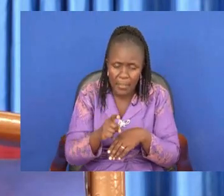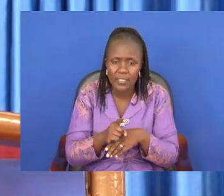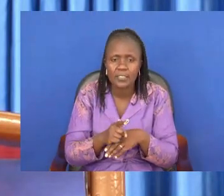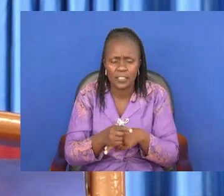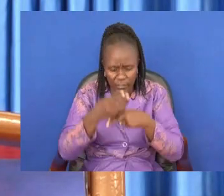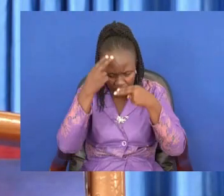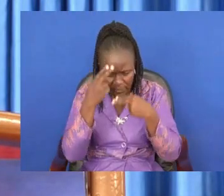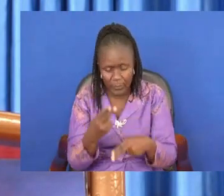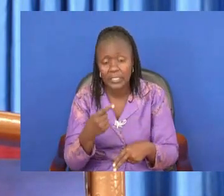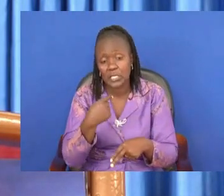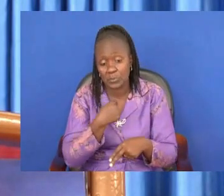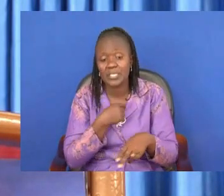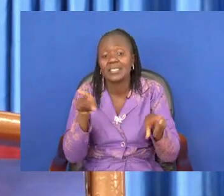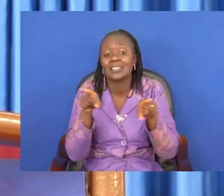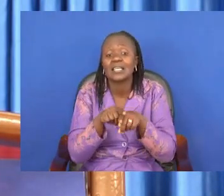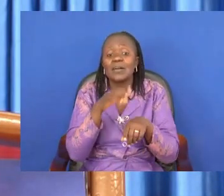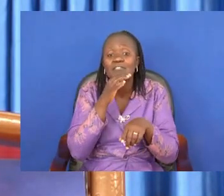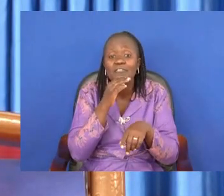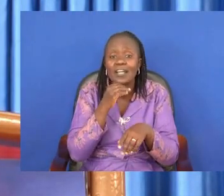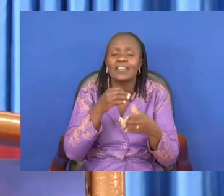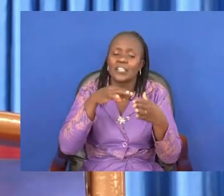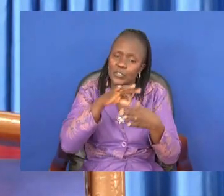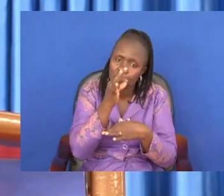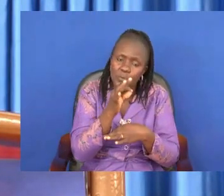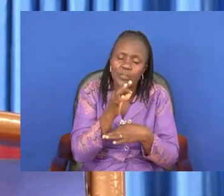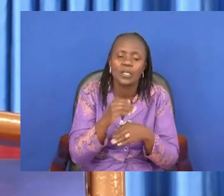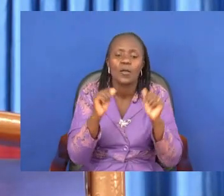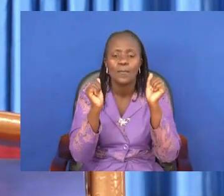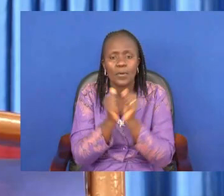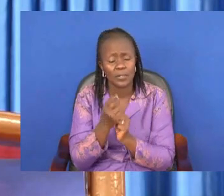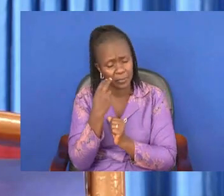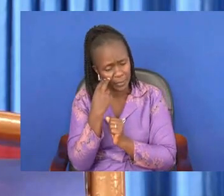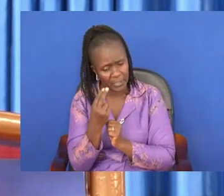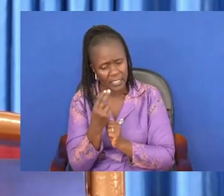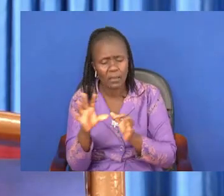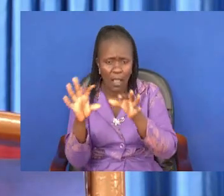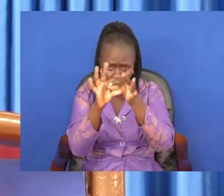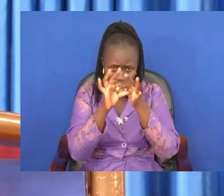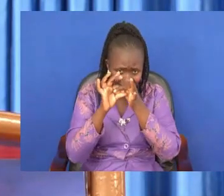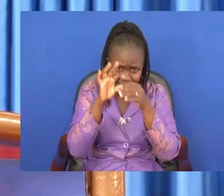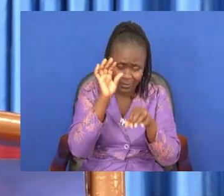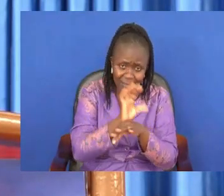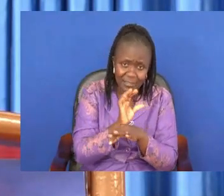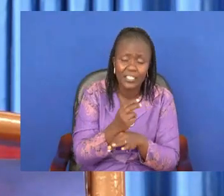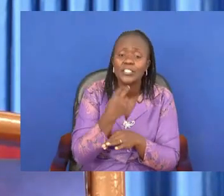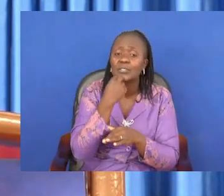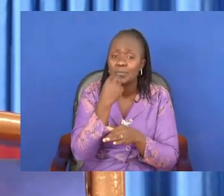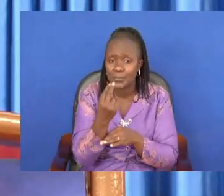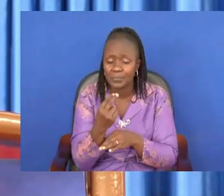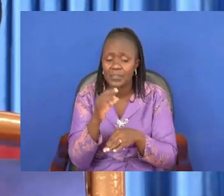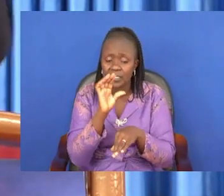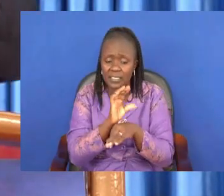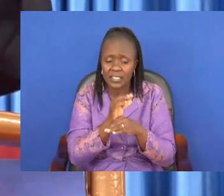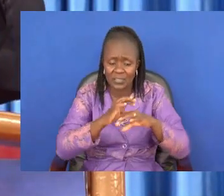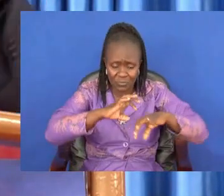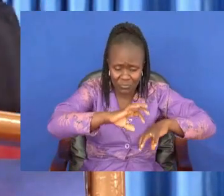able to recognize me as the father, their spiritual father. Paul wanted to see a united church. Because he saw the church was splitting